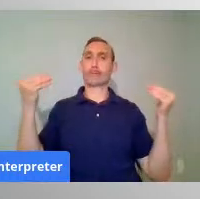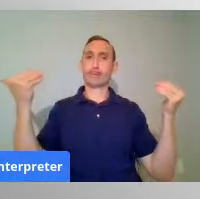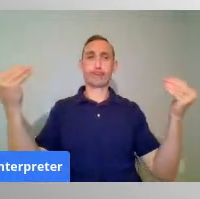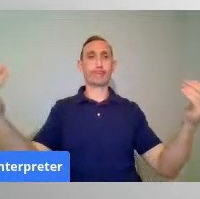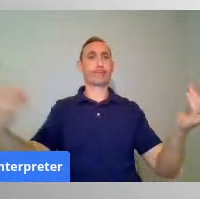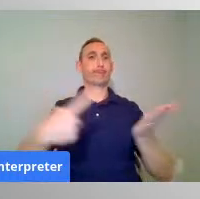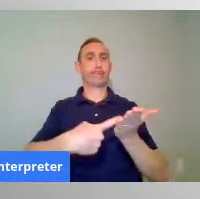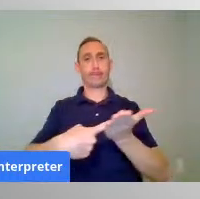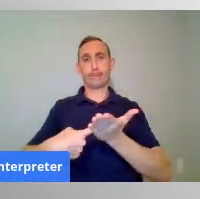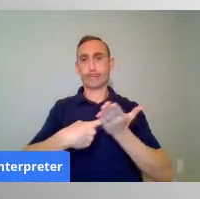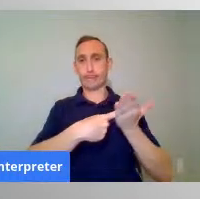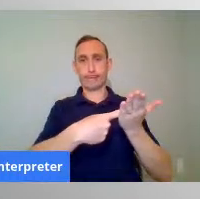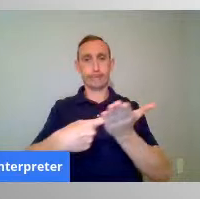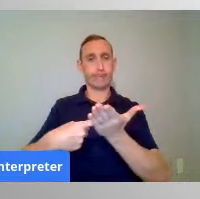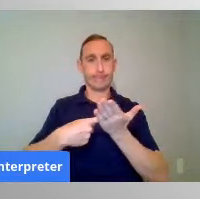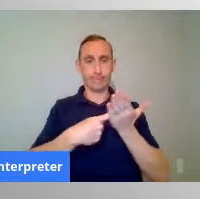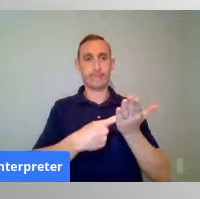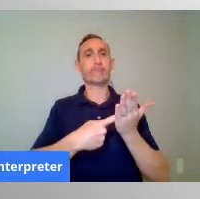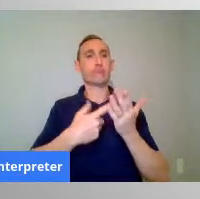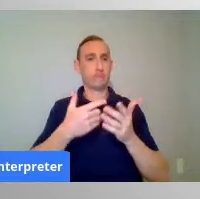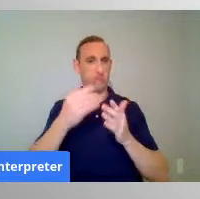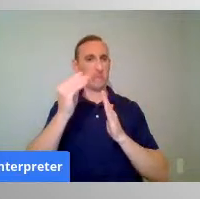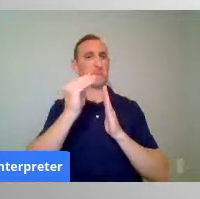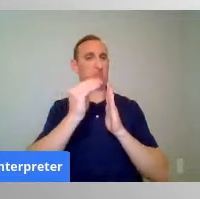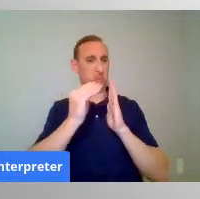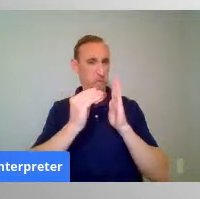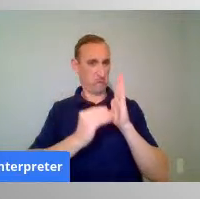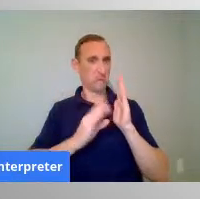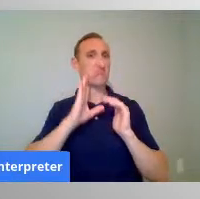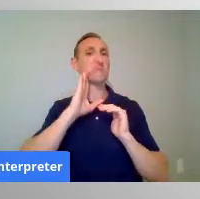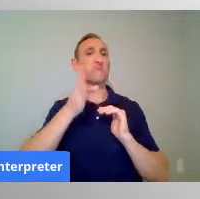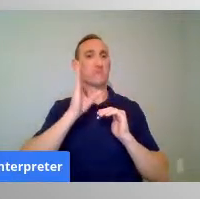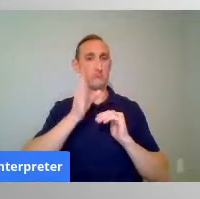dialogue and begin to jot notes surrounding these ideas.